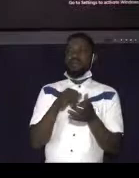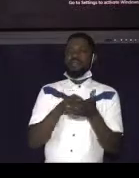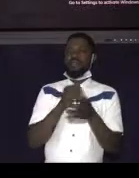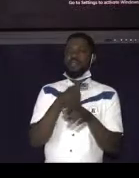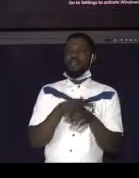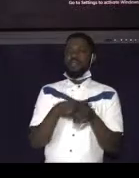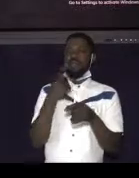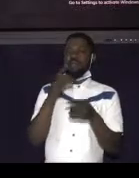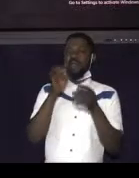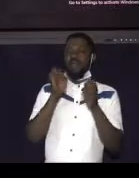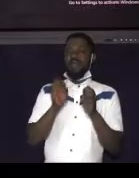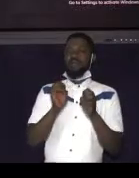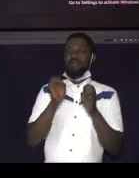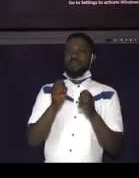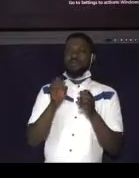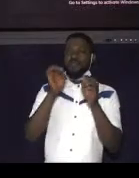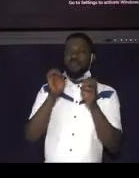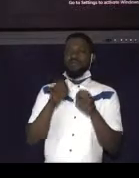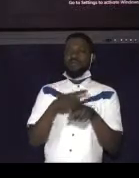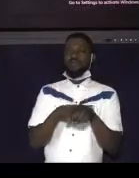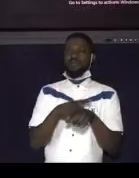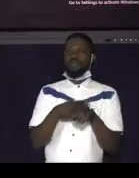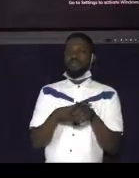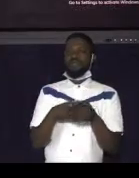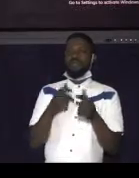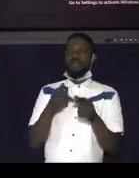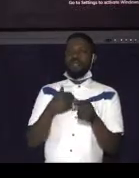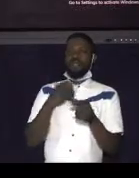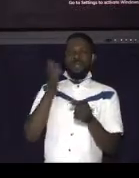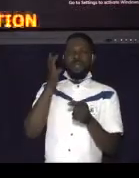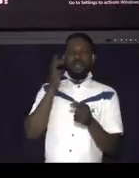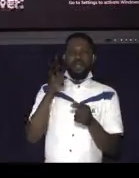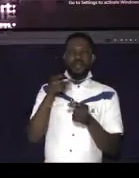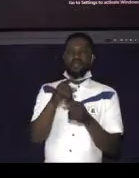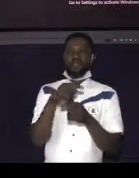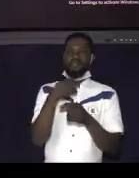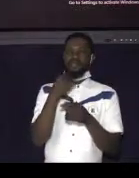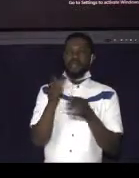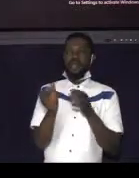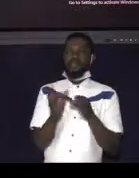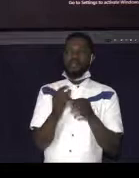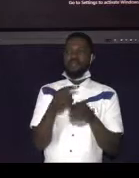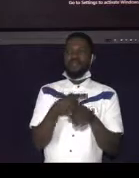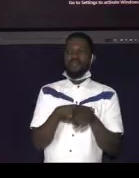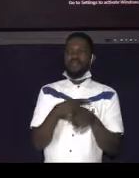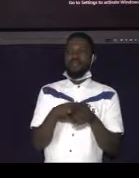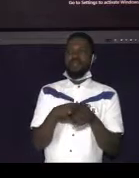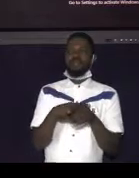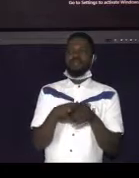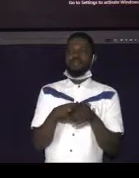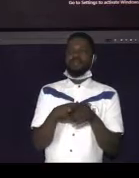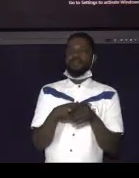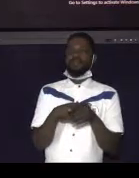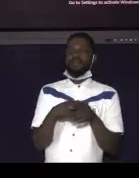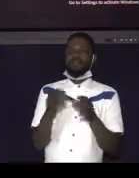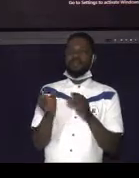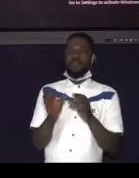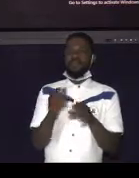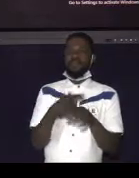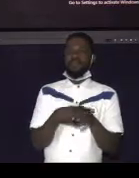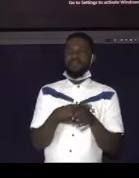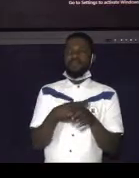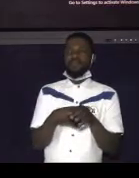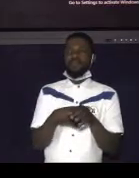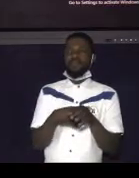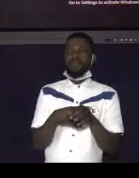for evaluation. Evaluation time, let me hear you say activity time. Evaluation time,